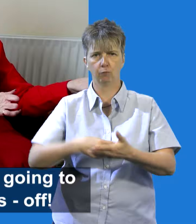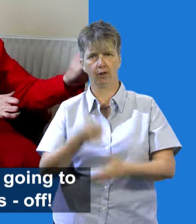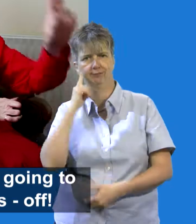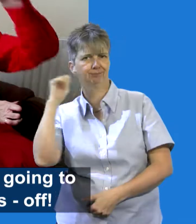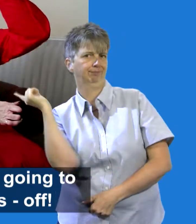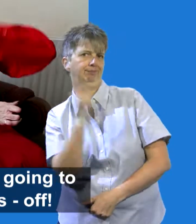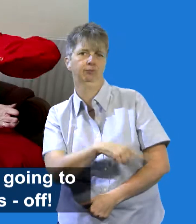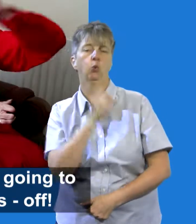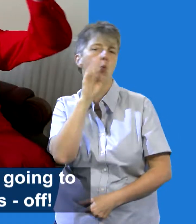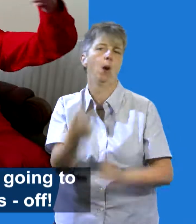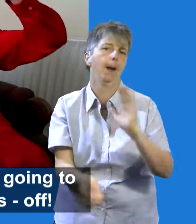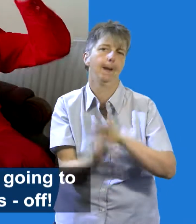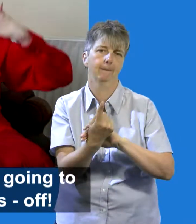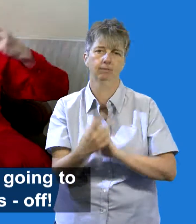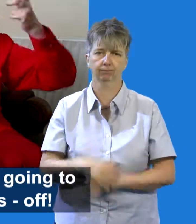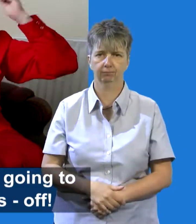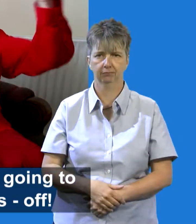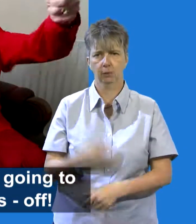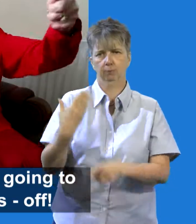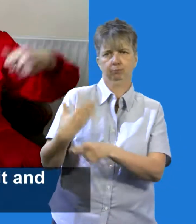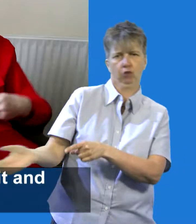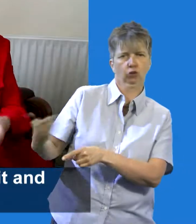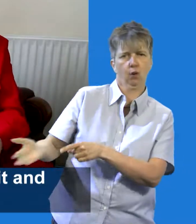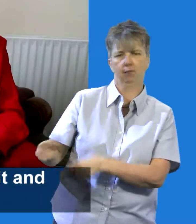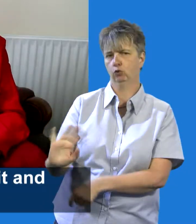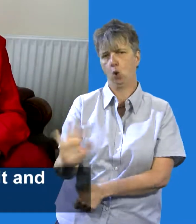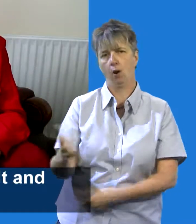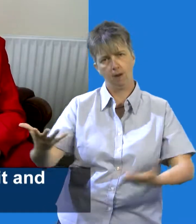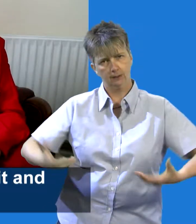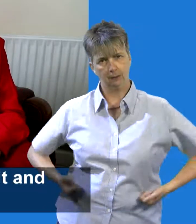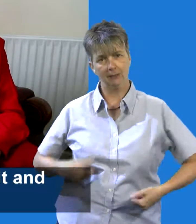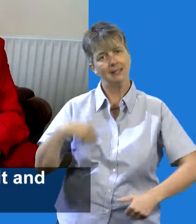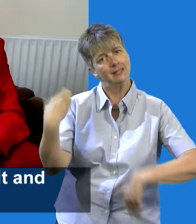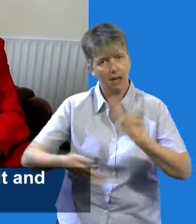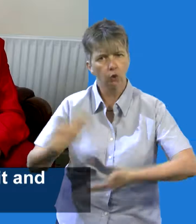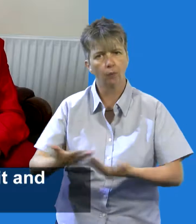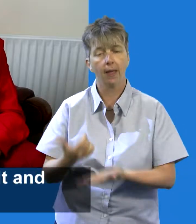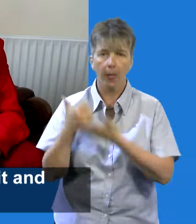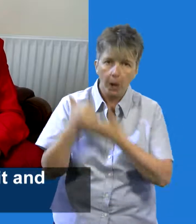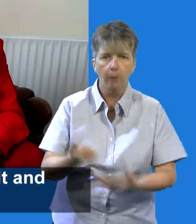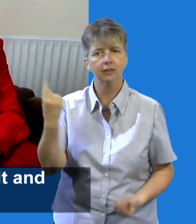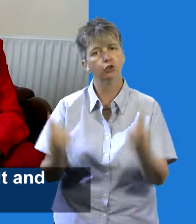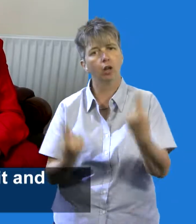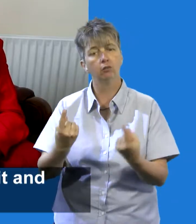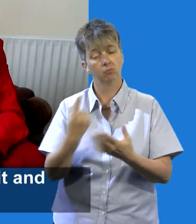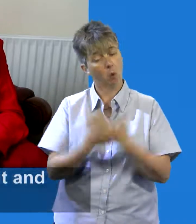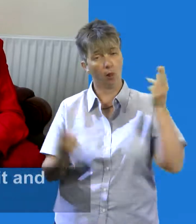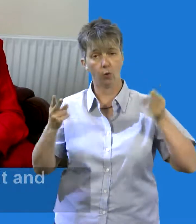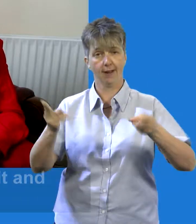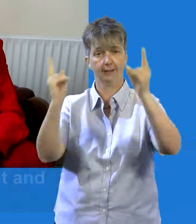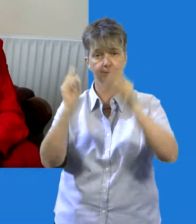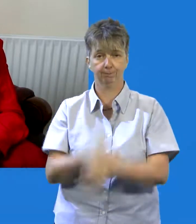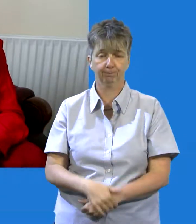not going to happen. Rose-coloured glasses off. And accept it and get on with it and help each